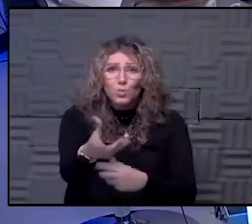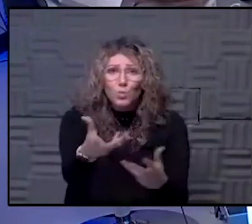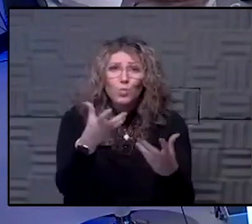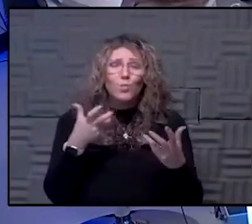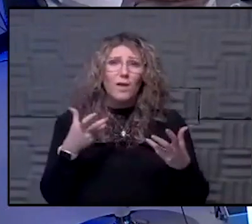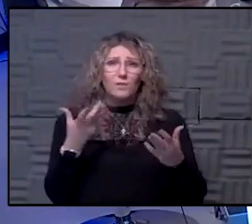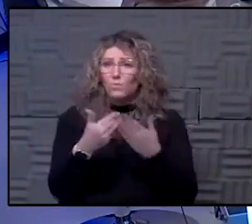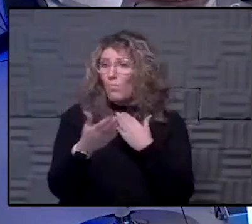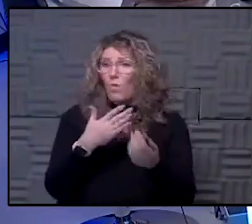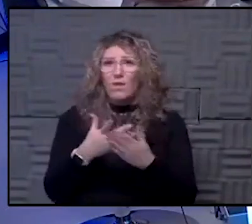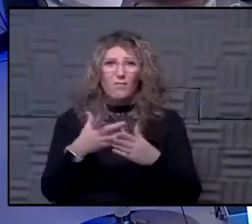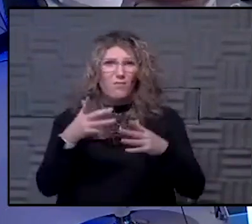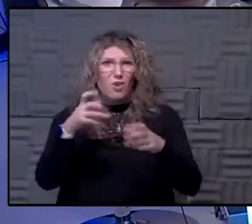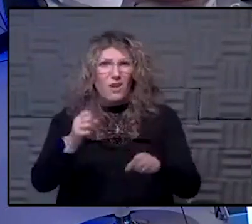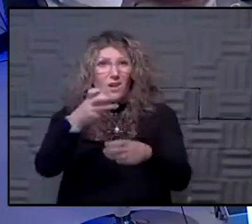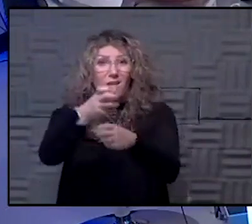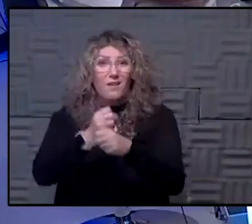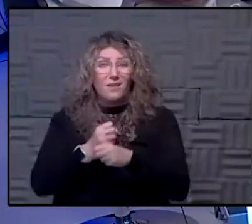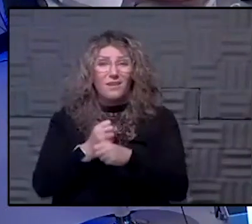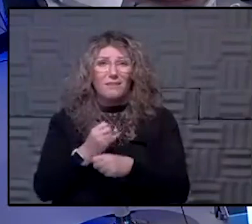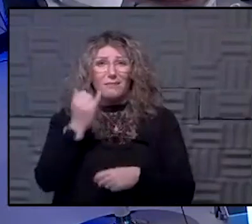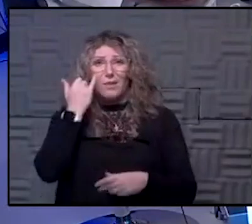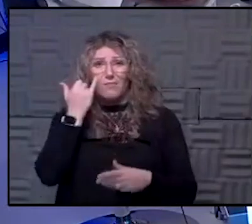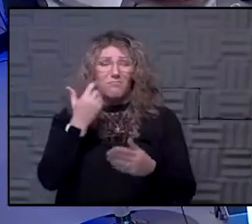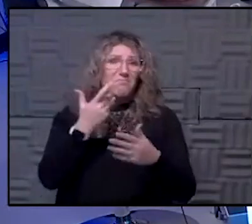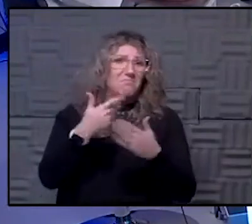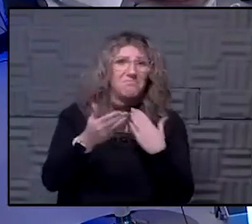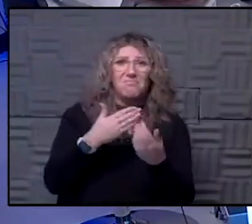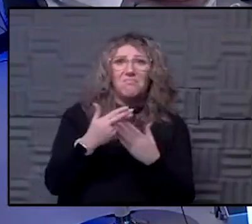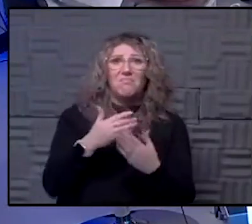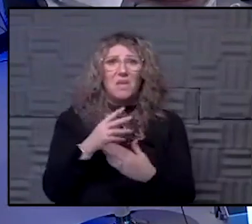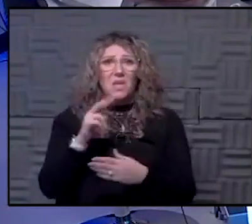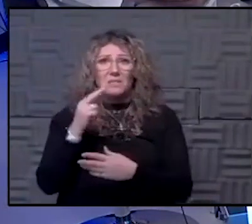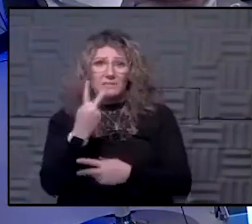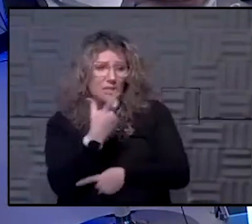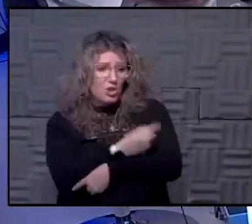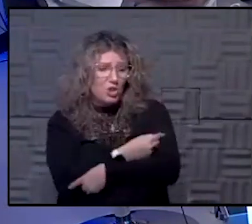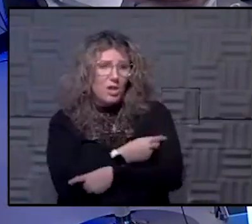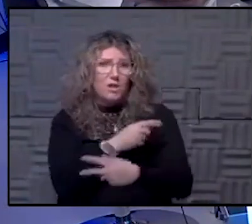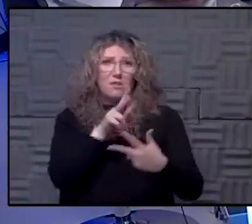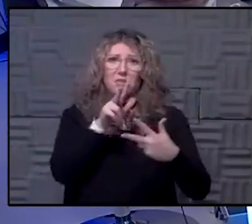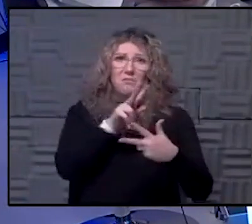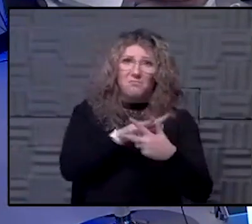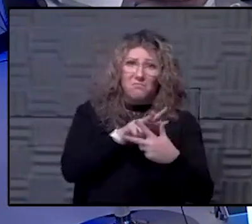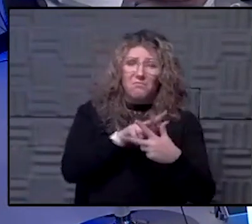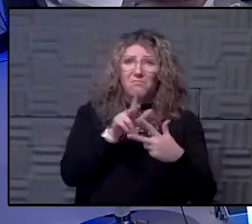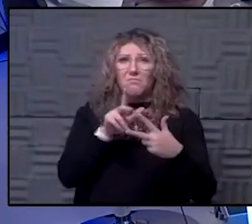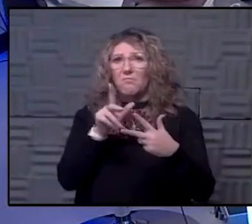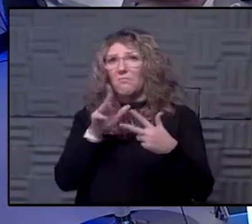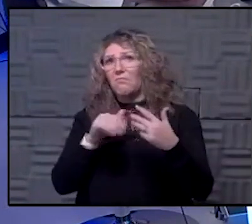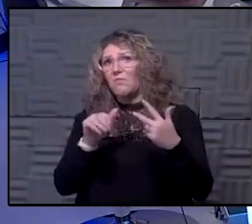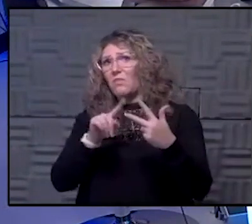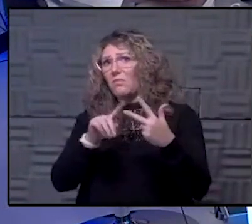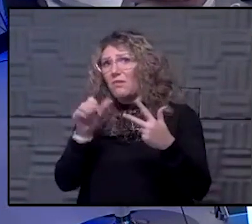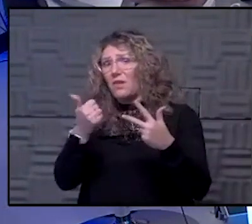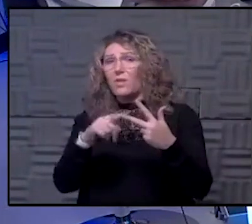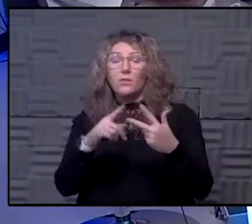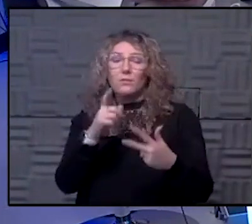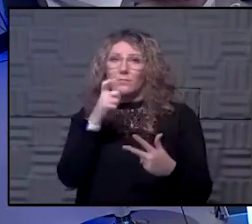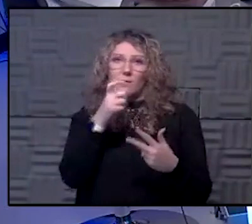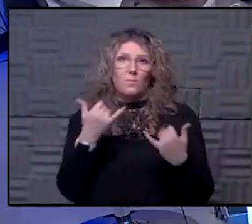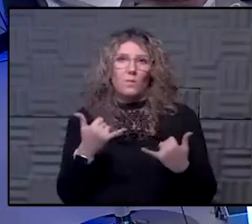but do you think it makes any difference if you get a booster shot from Moderna or Pfizer versus just one shot? No, not right